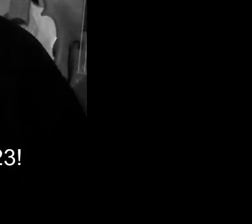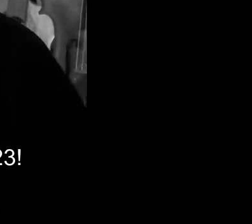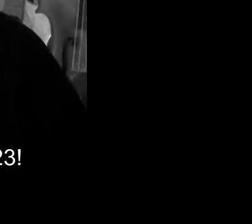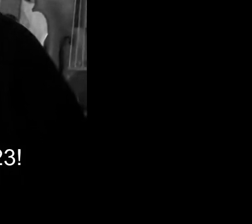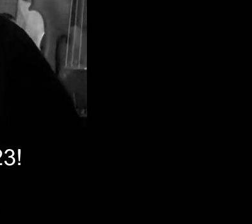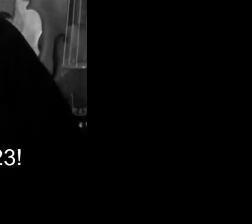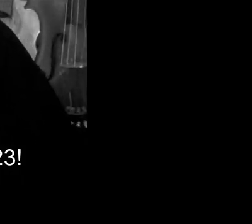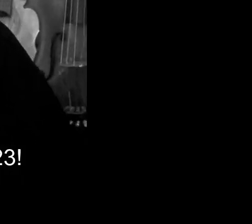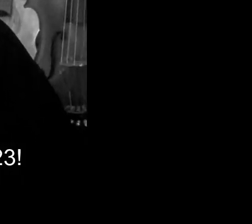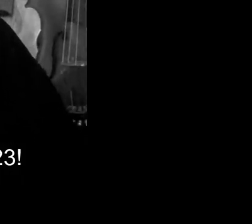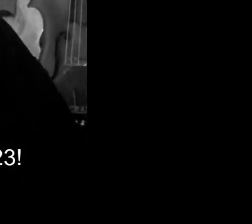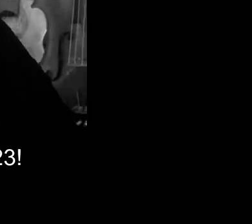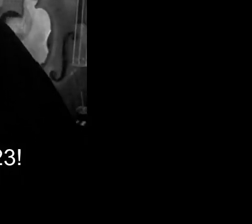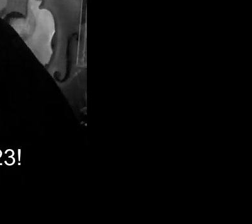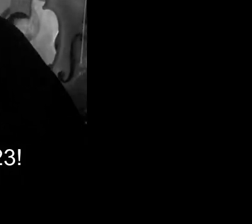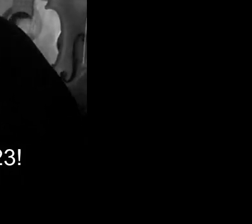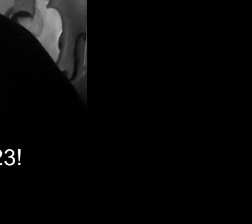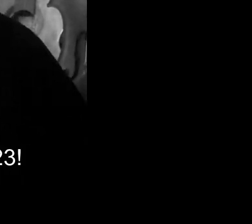Welcome to VoxFem Fest